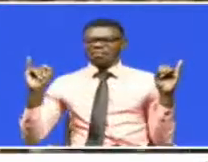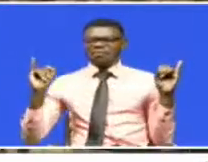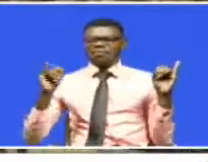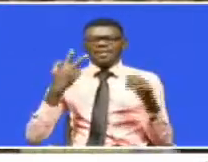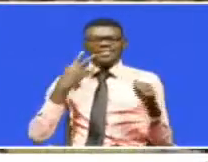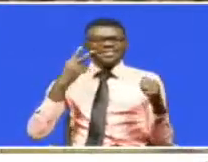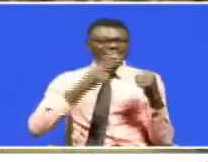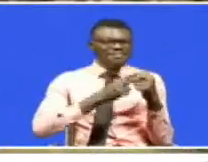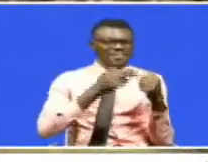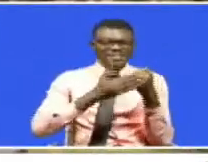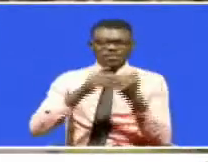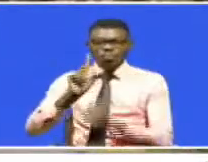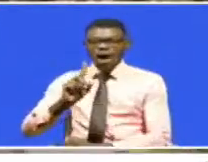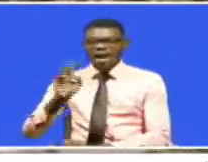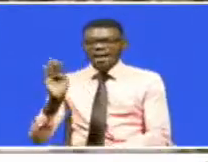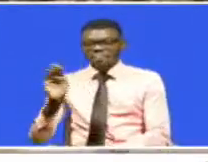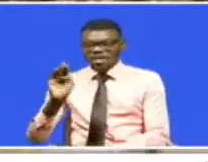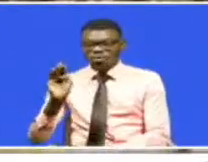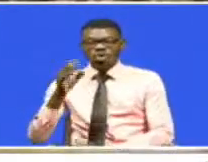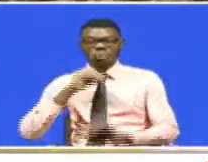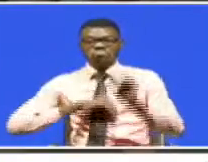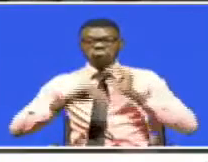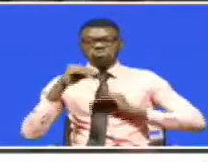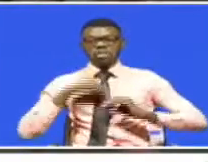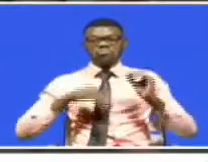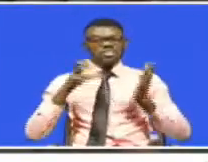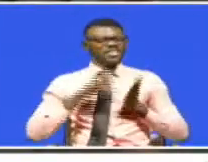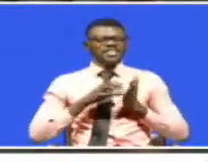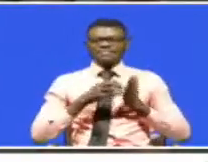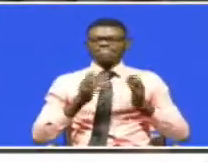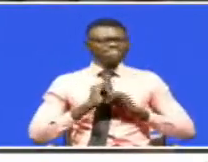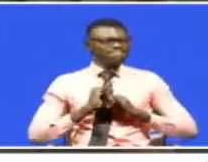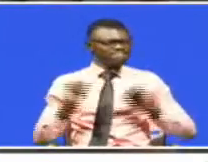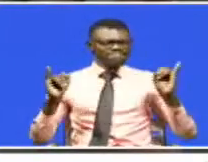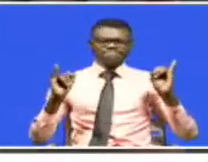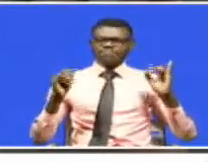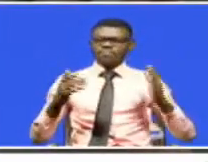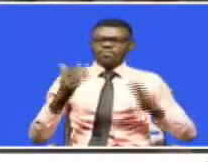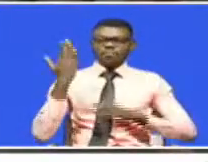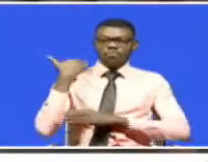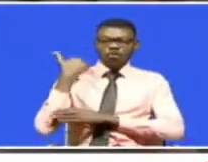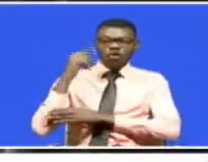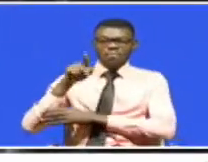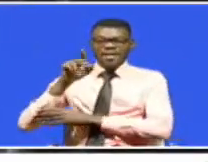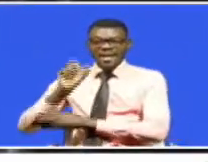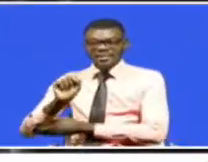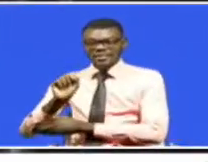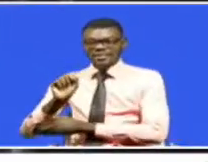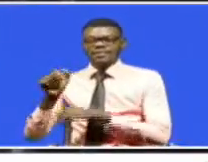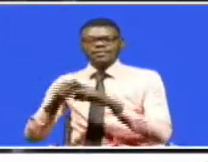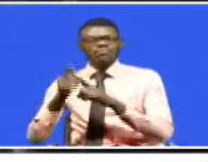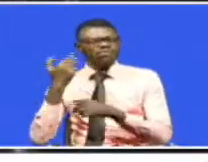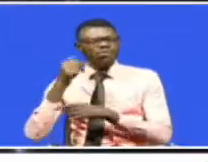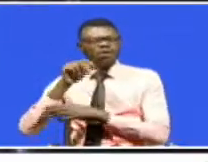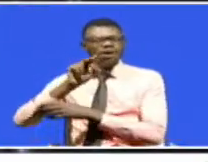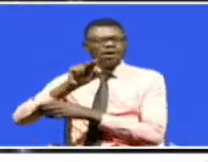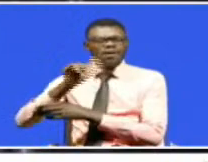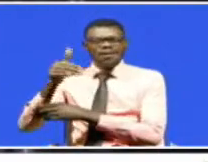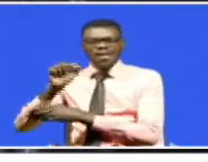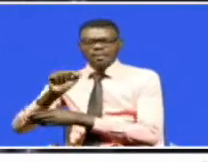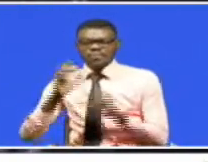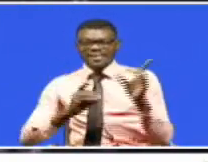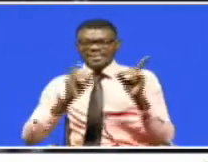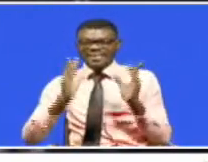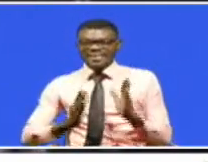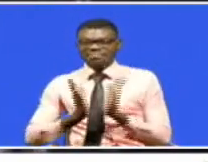791 million shillings corruption allegations. Former PS Peter Mangiti and former NYS Director General Nelson